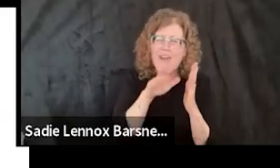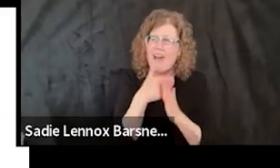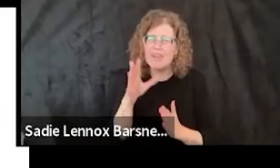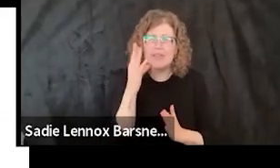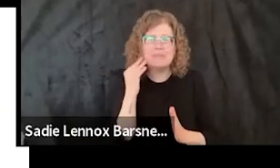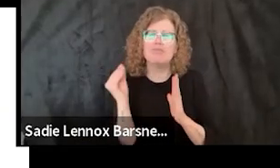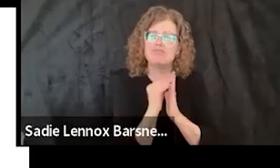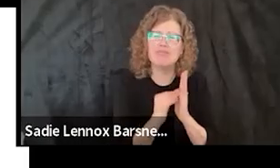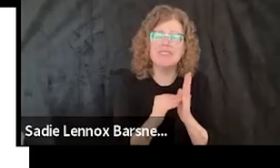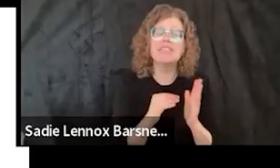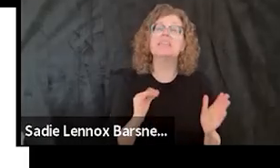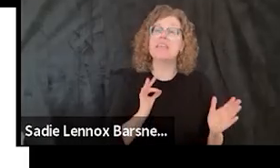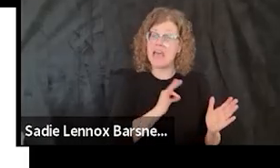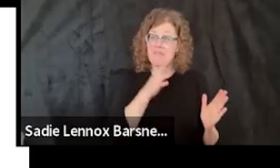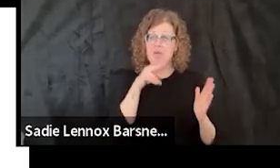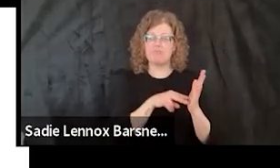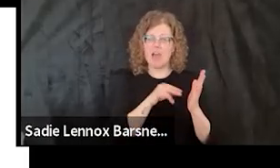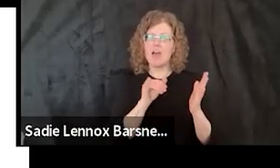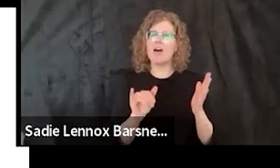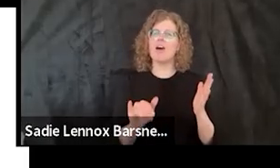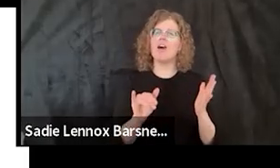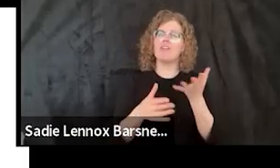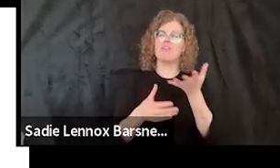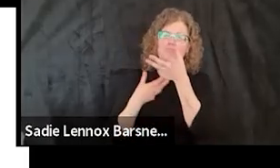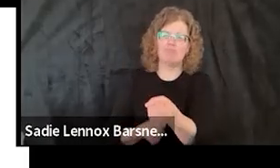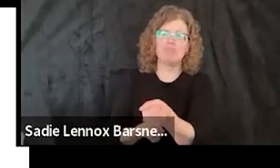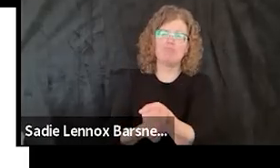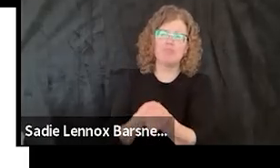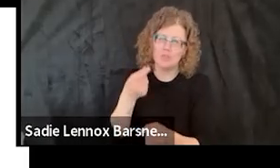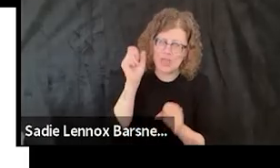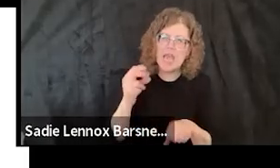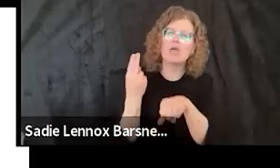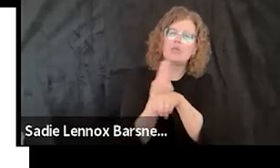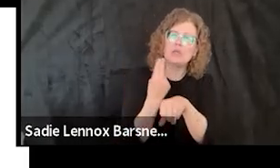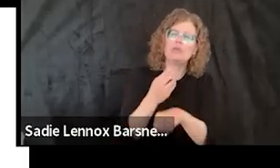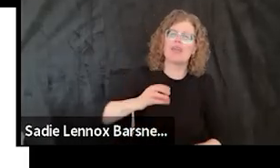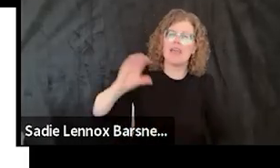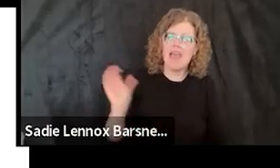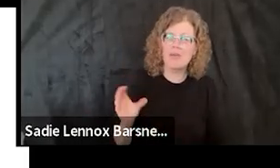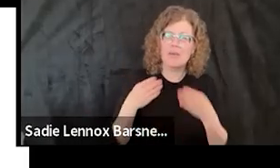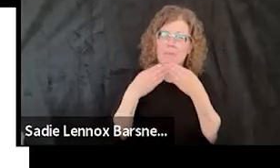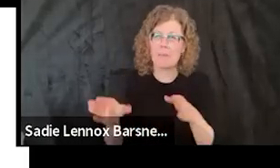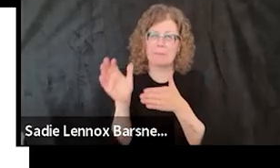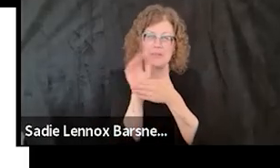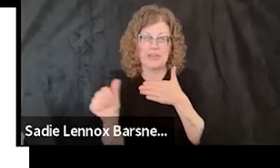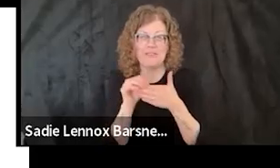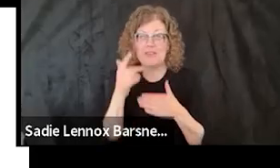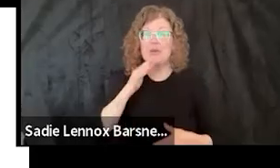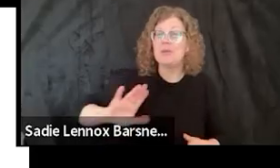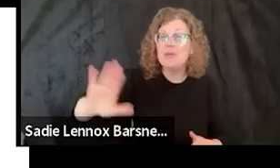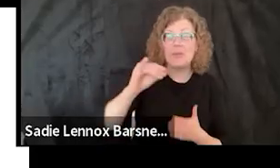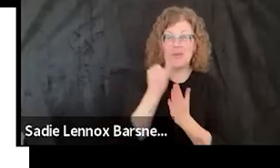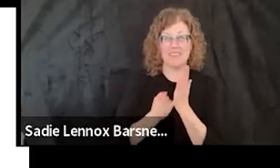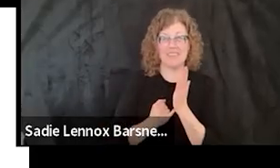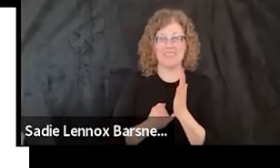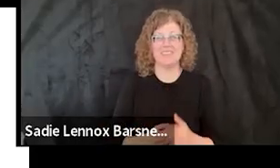steward a public investment in an effective way. As you saw, there's a specific section in the application where